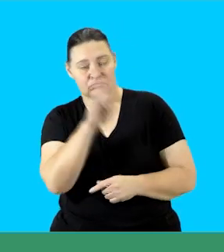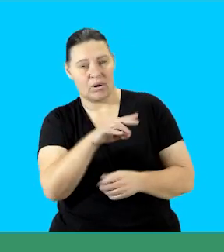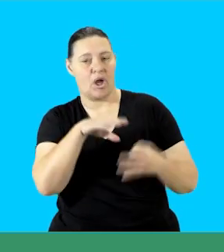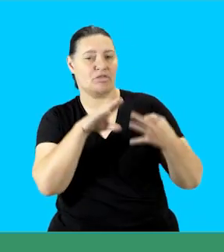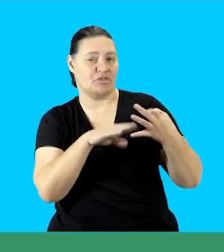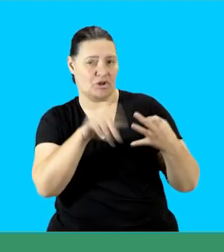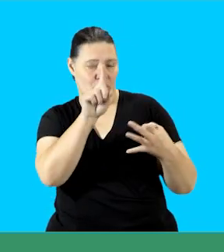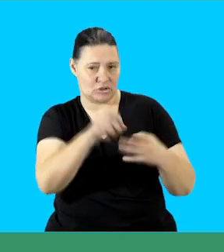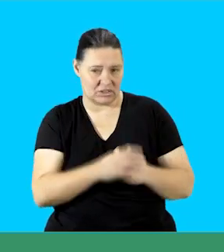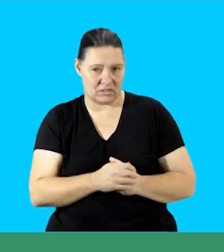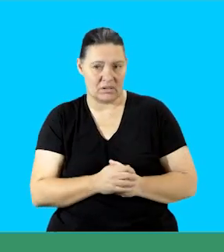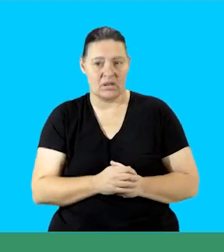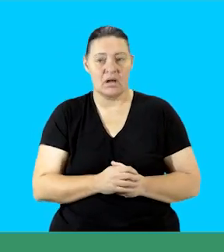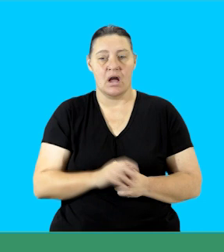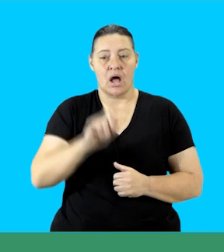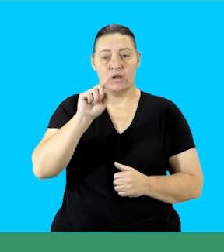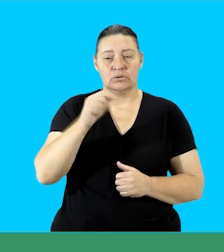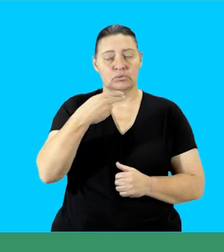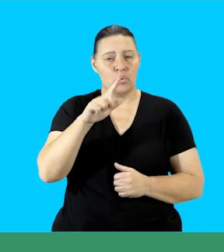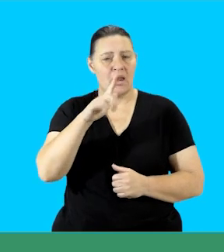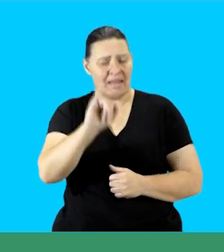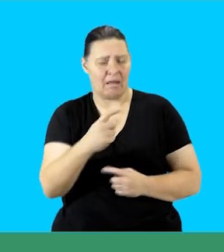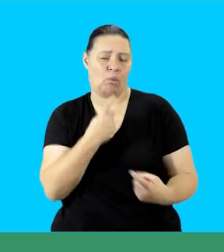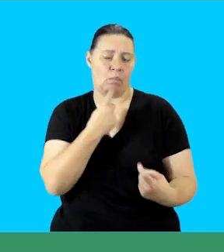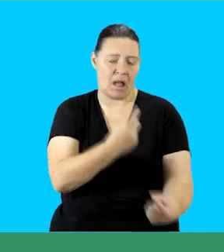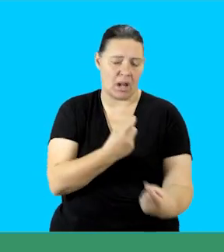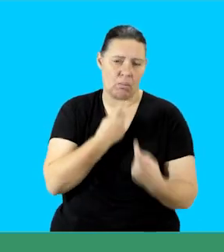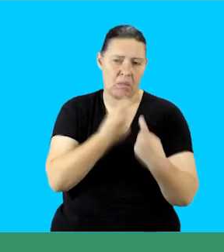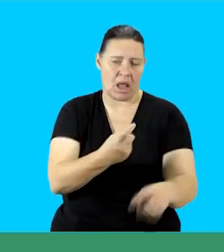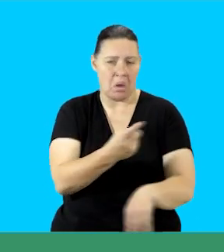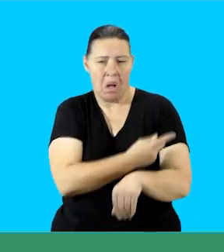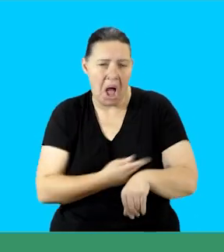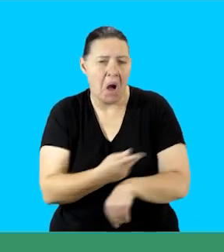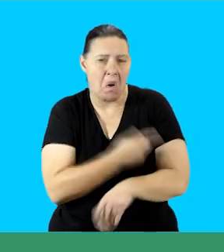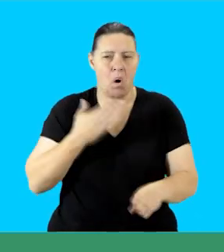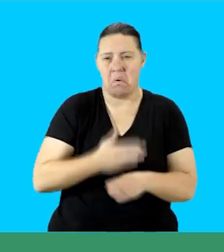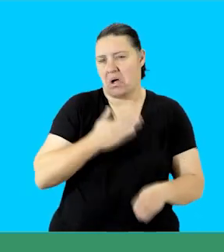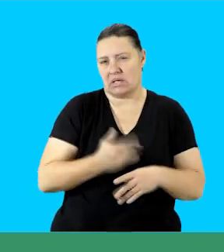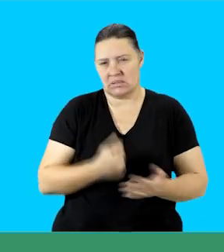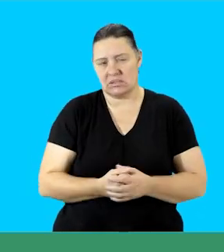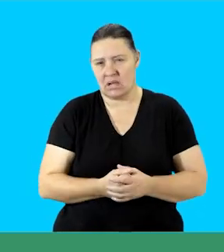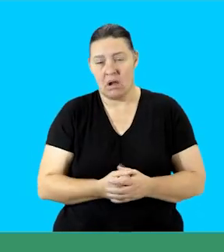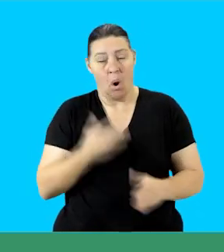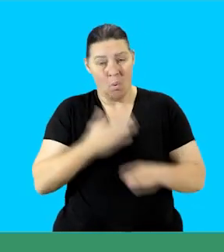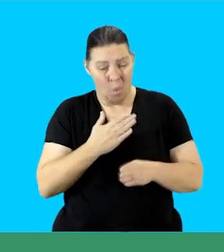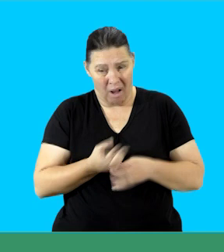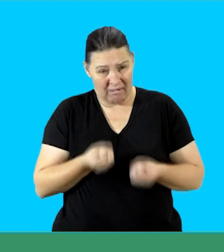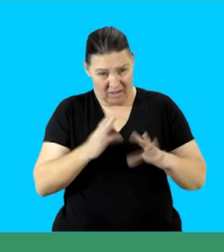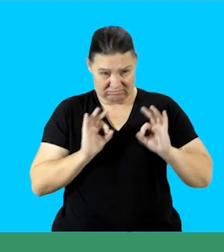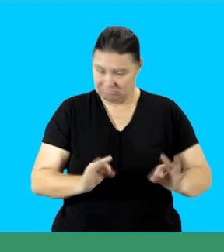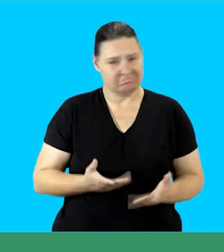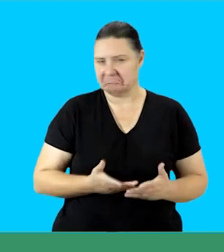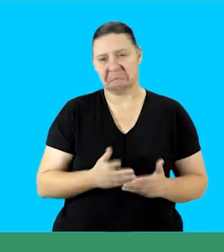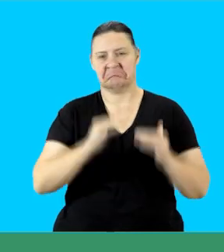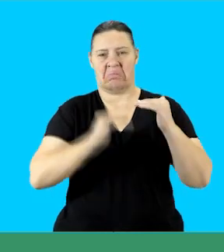Now, let's look at our third question. Tuli is always complaining about working hours and produces